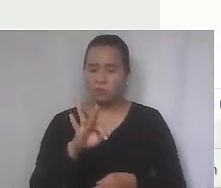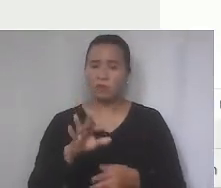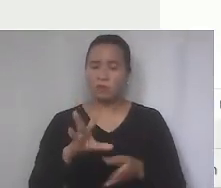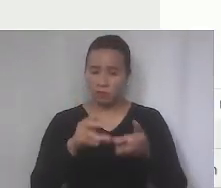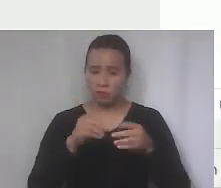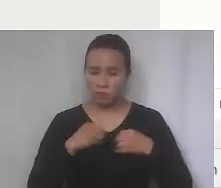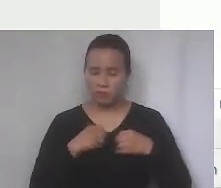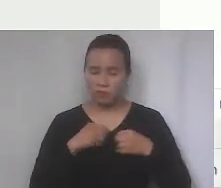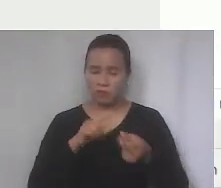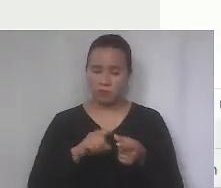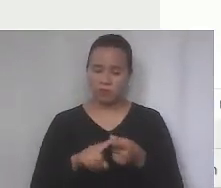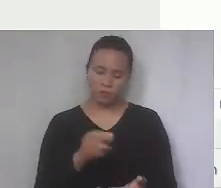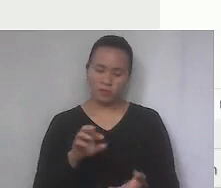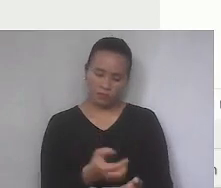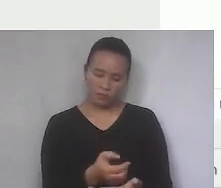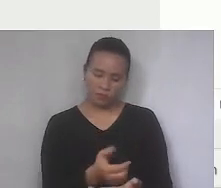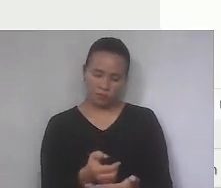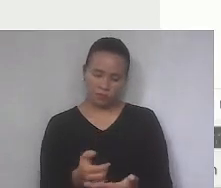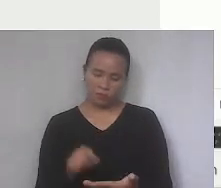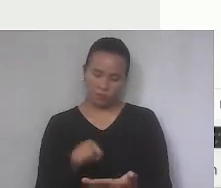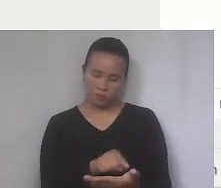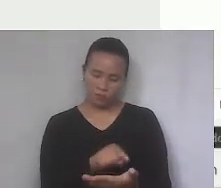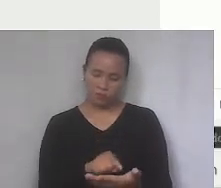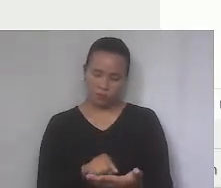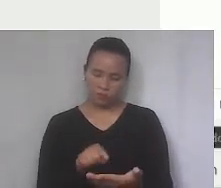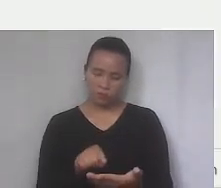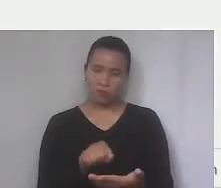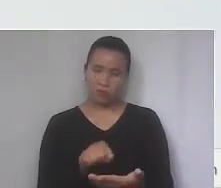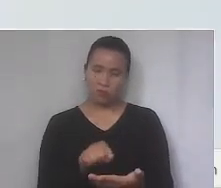ibaba. And there you go.